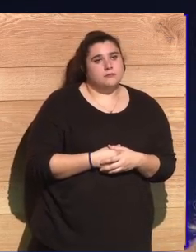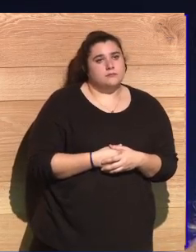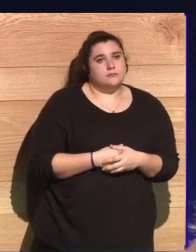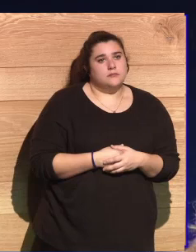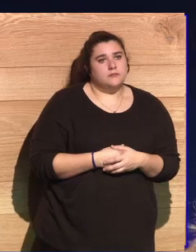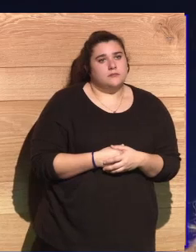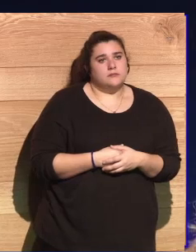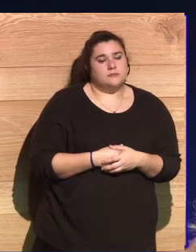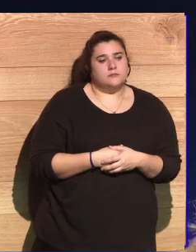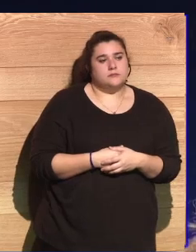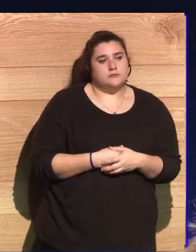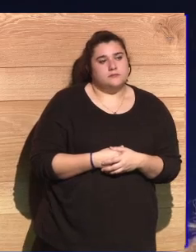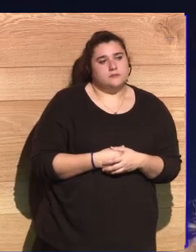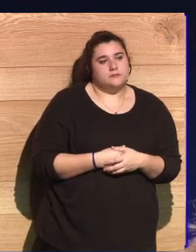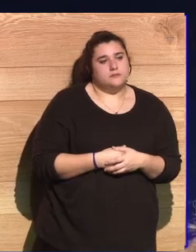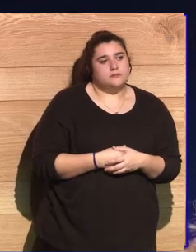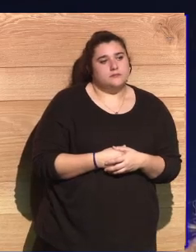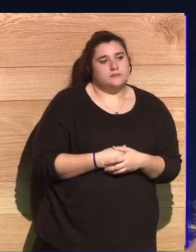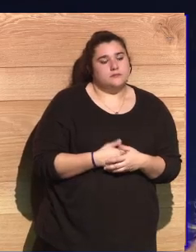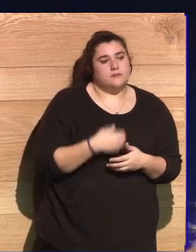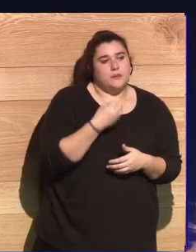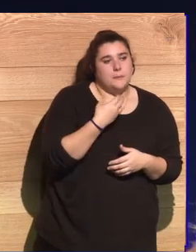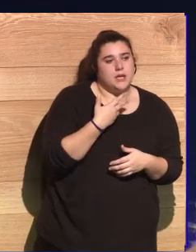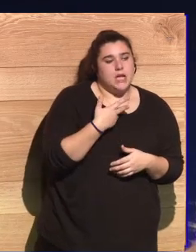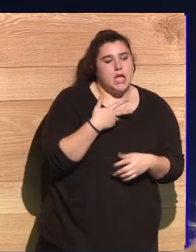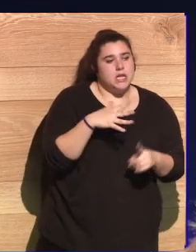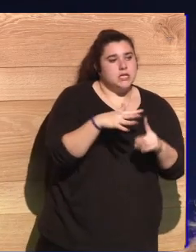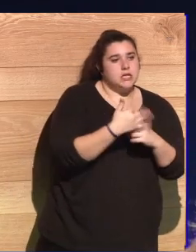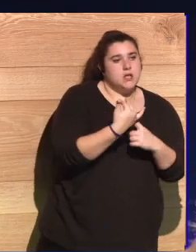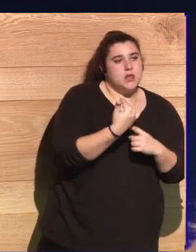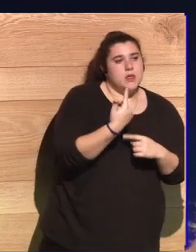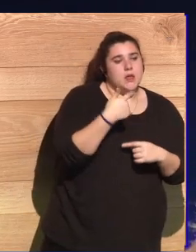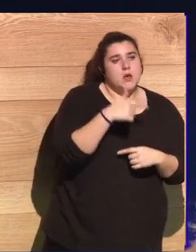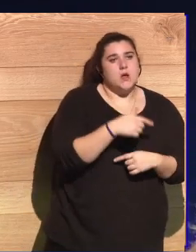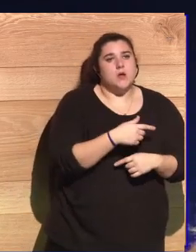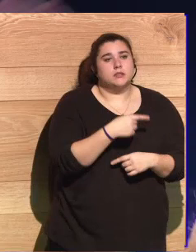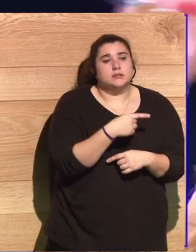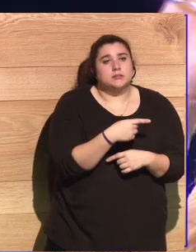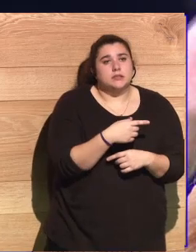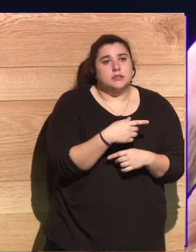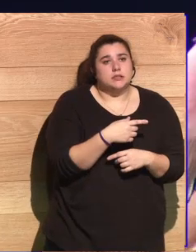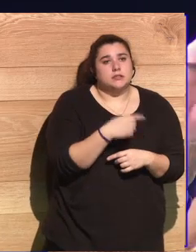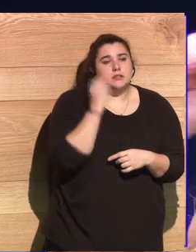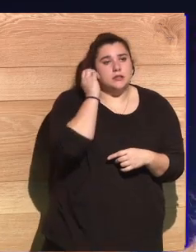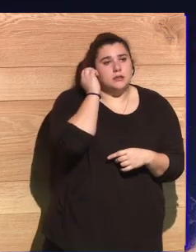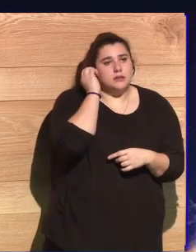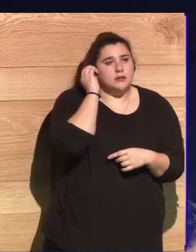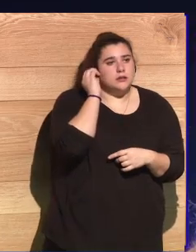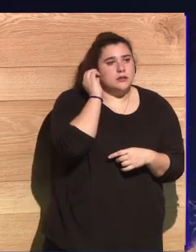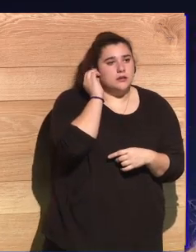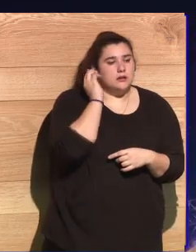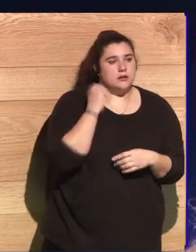thought I would never have this book happening if it weren't for Jack Kerouac. I owed him so much, and I had never been to